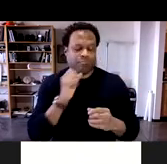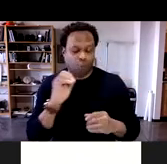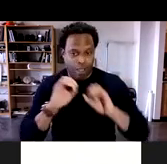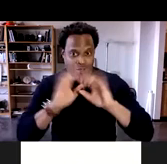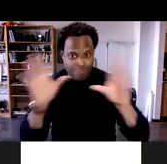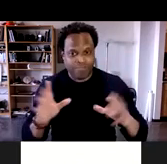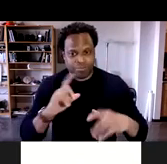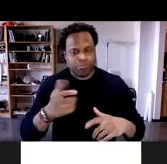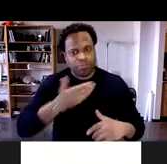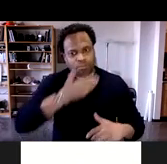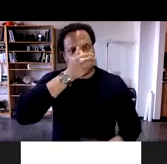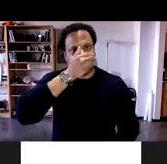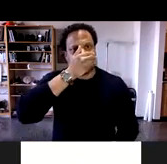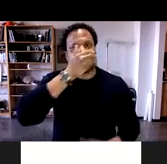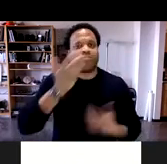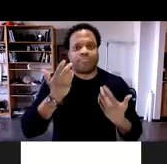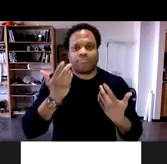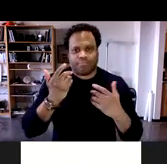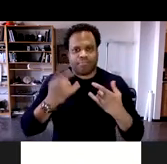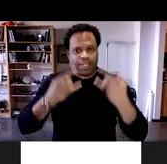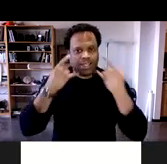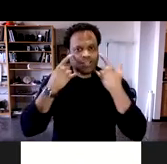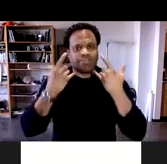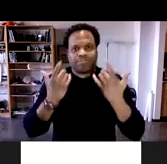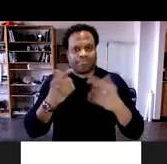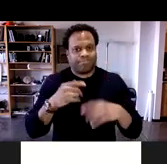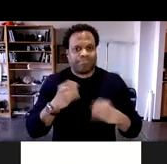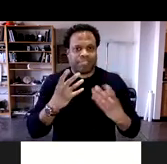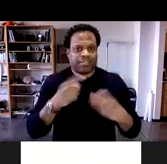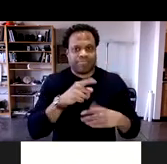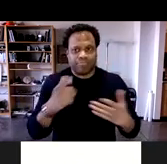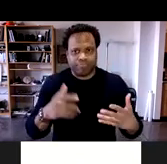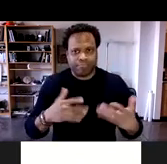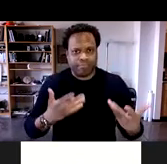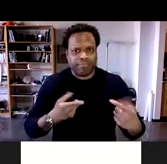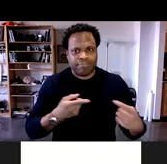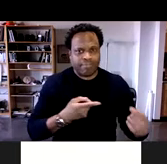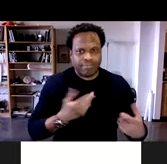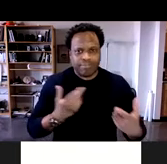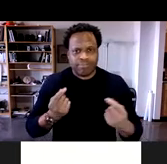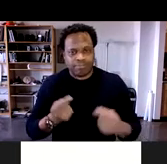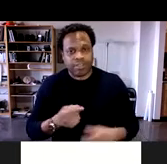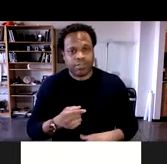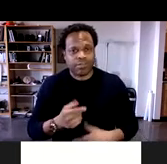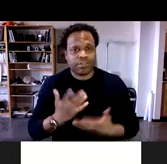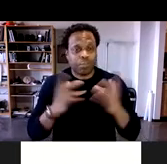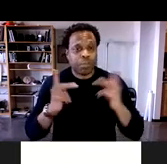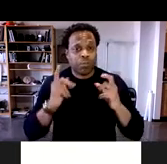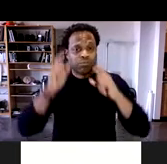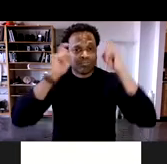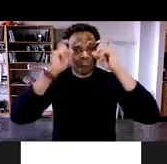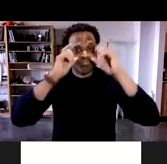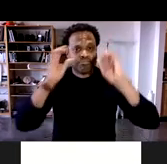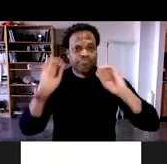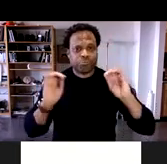Obviously, it's very much impacted the hearing community, of course. We can all tell that now it's difficult for most of us to communicate because of everybody